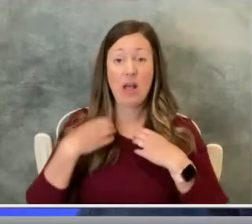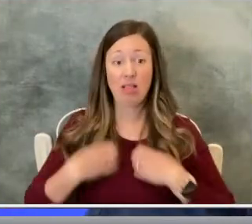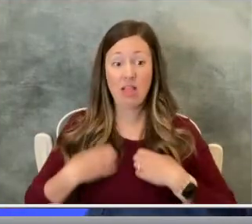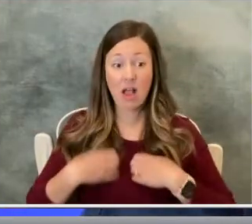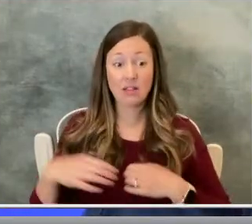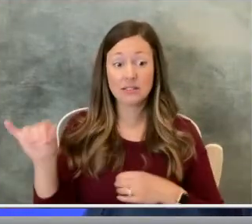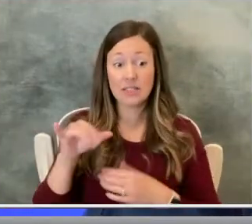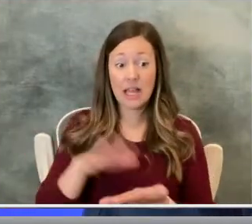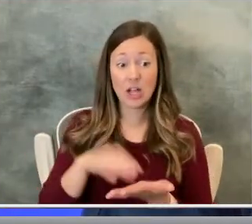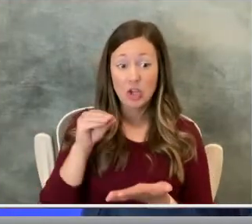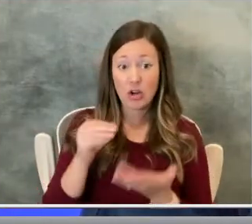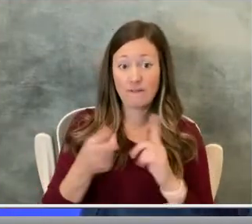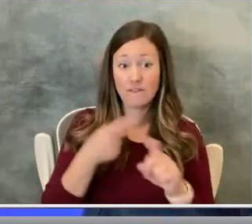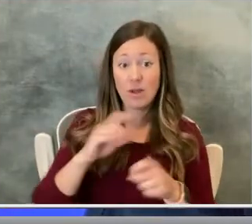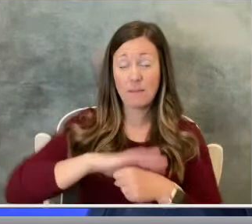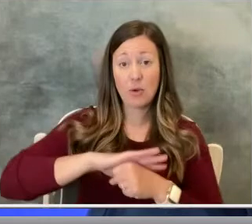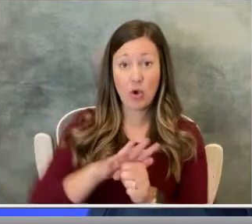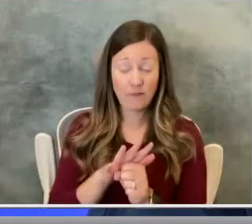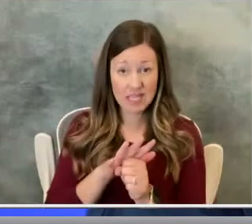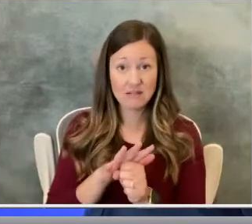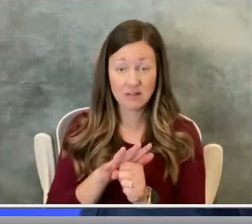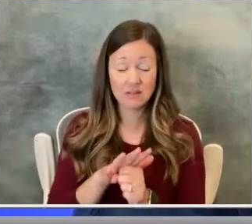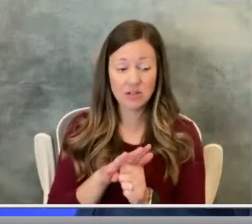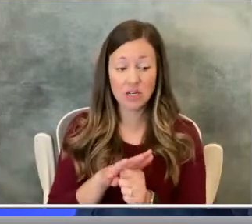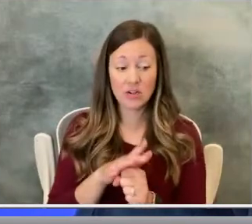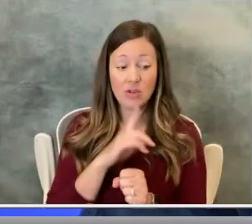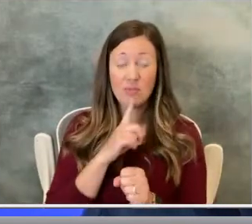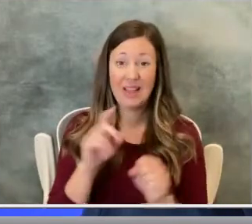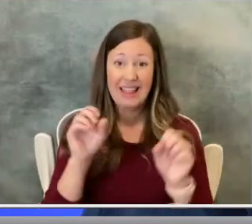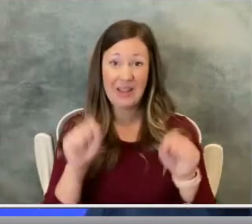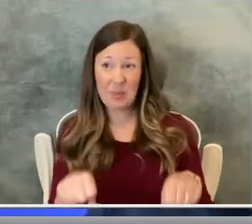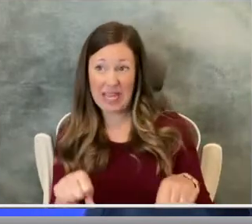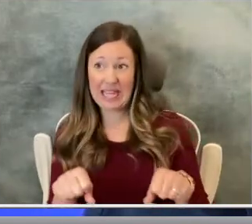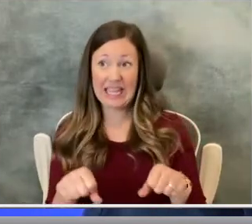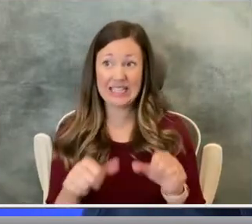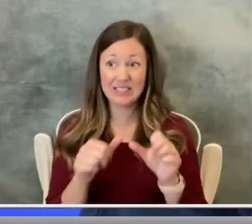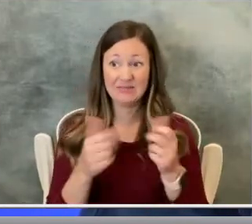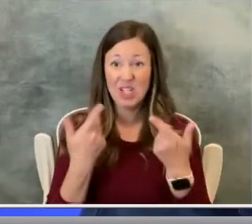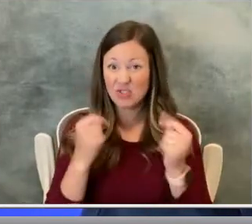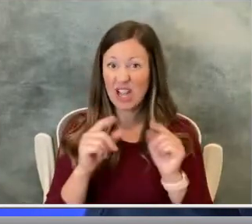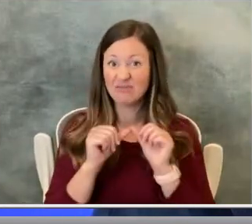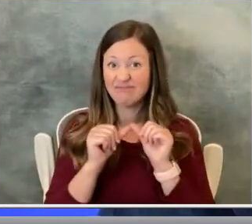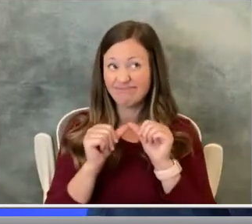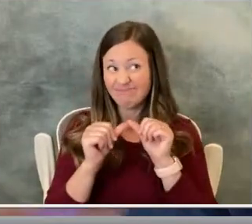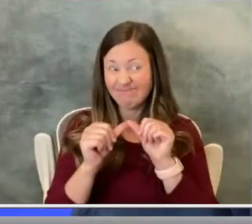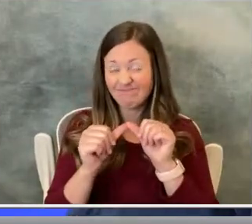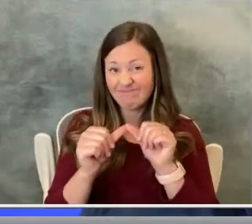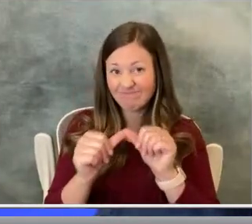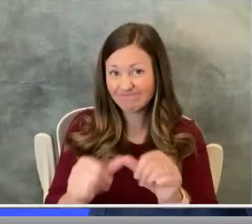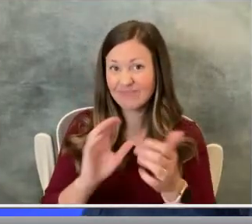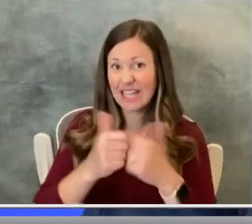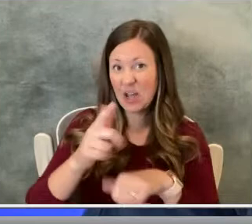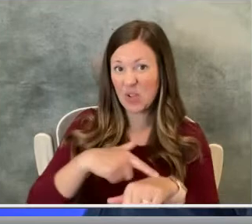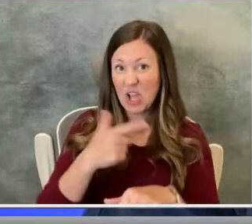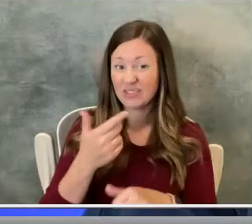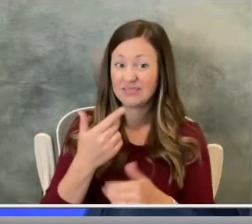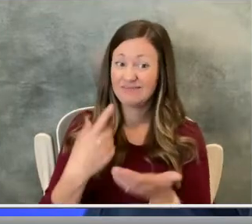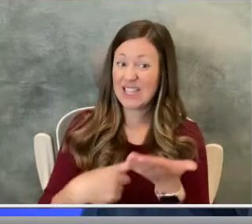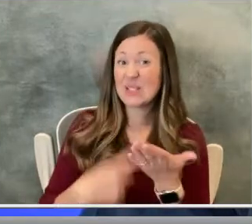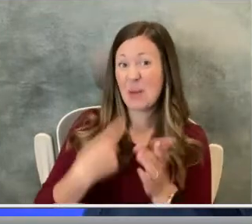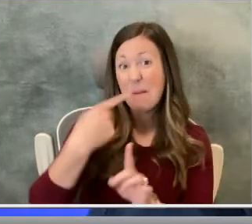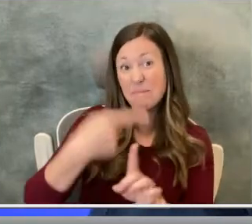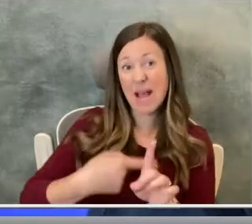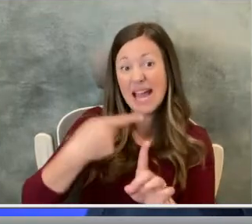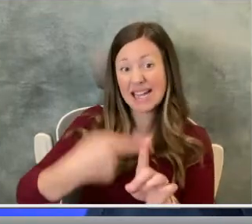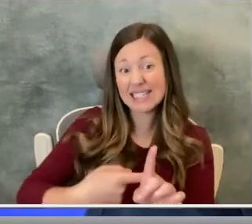the bounds of how long we could keep people on, in the order of months, sometimes close up to a year. But that's